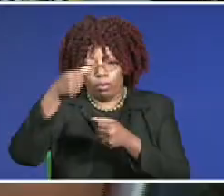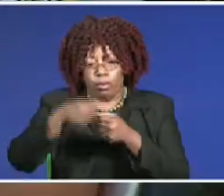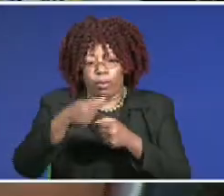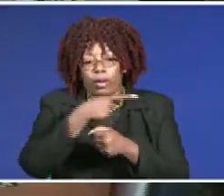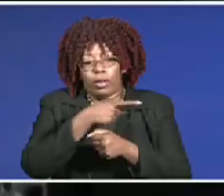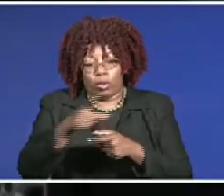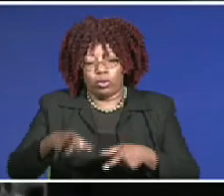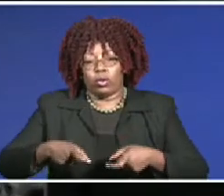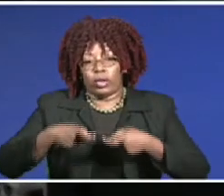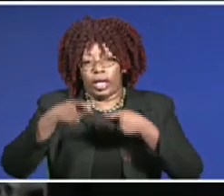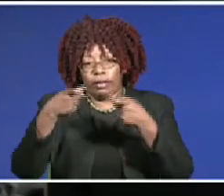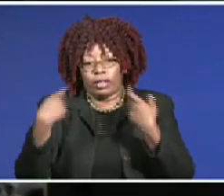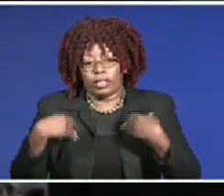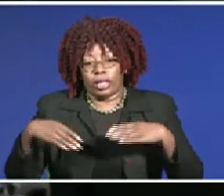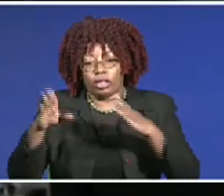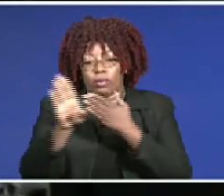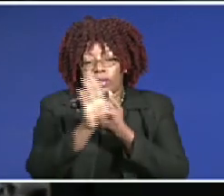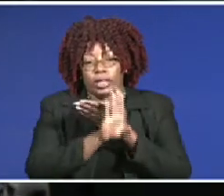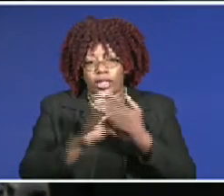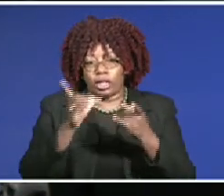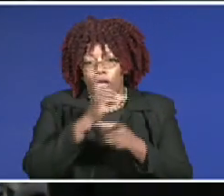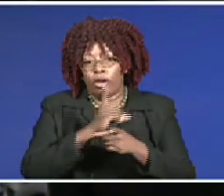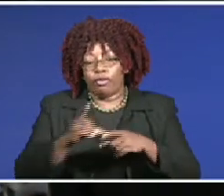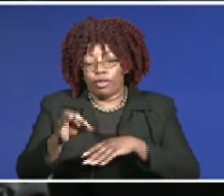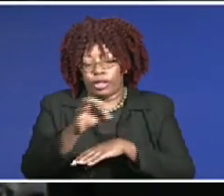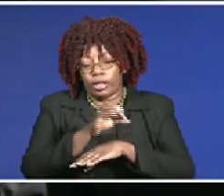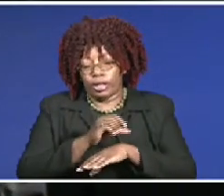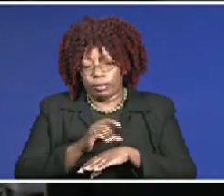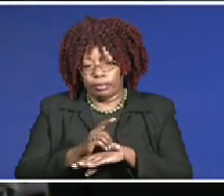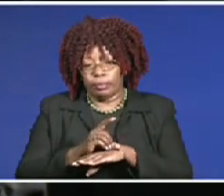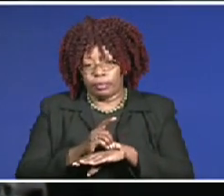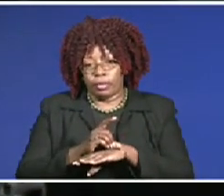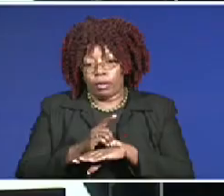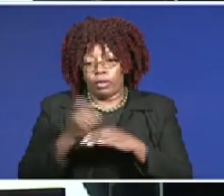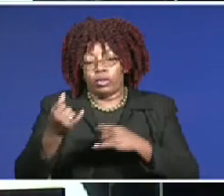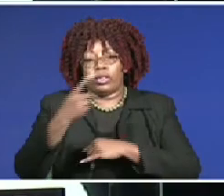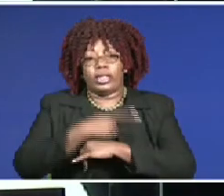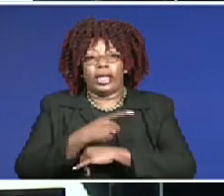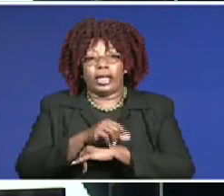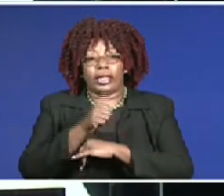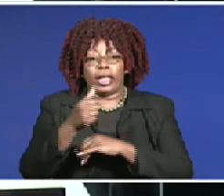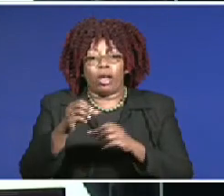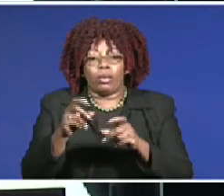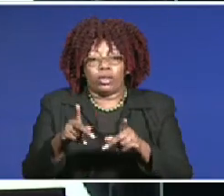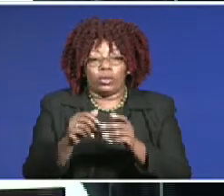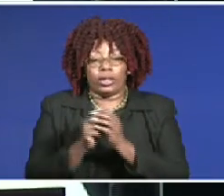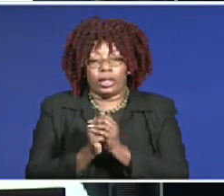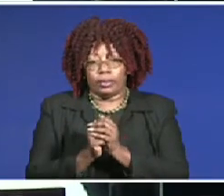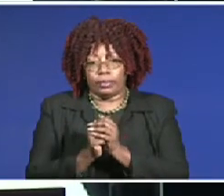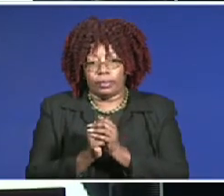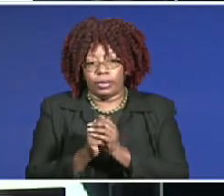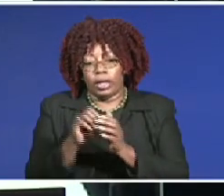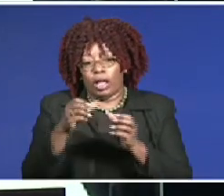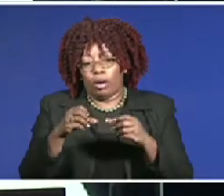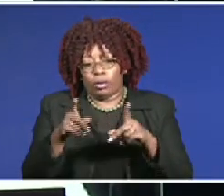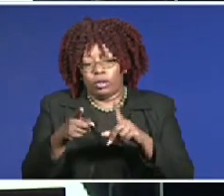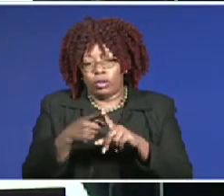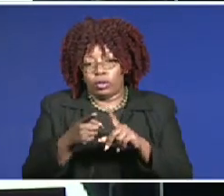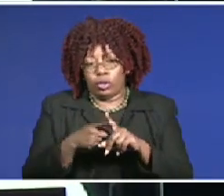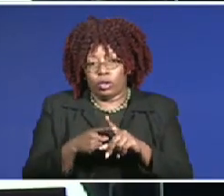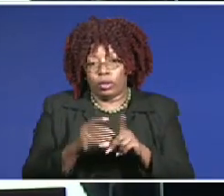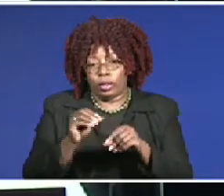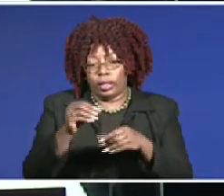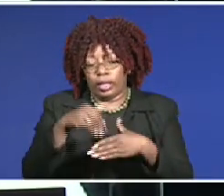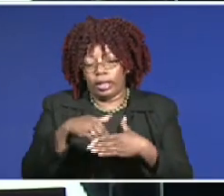gave the supreme sacrifice to protect freedom, but the day provides another opportunity. It is also an opportunity to continue to implant